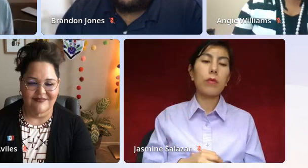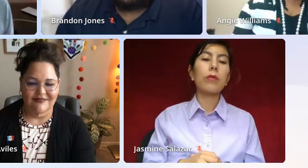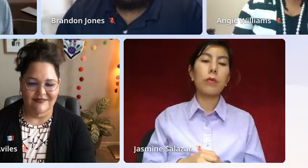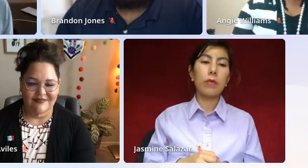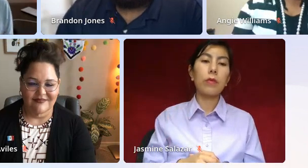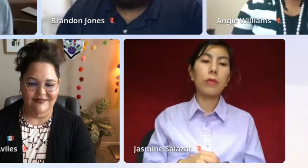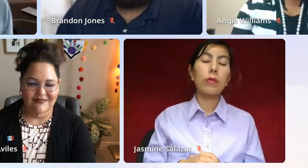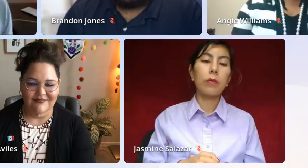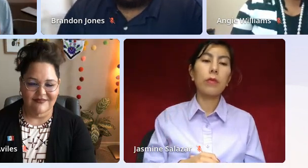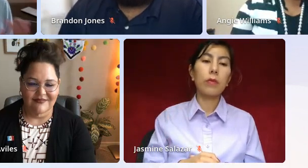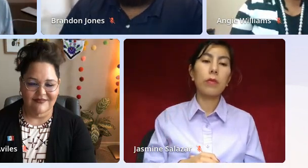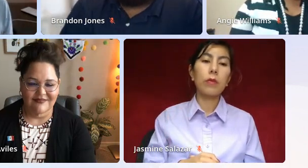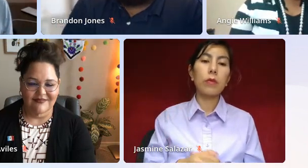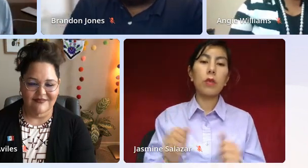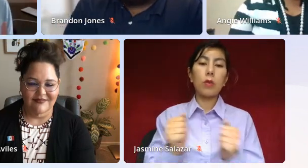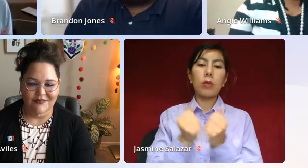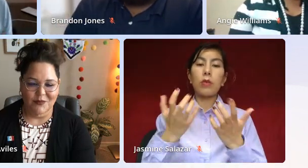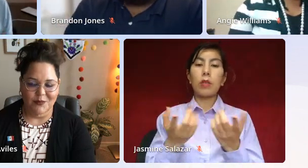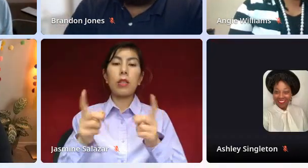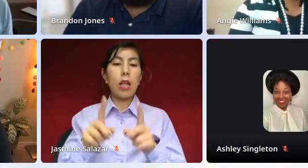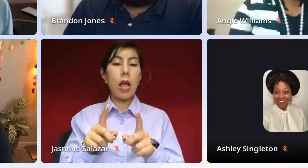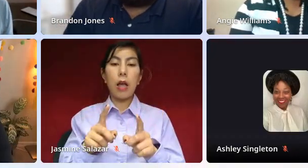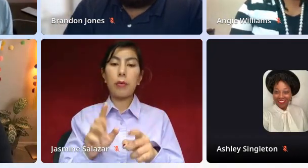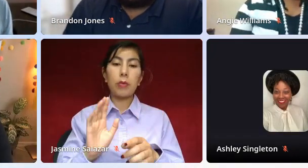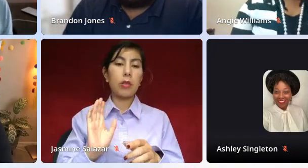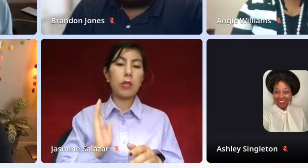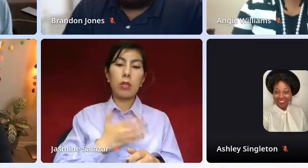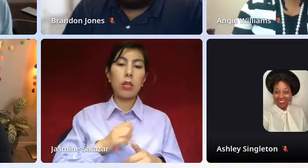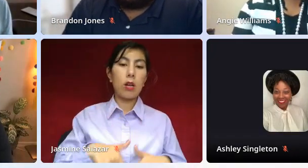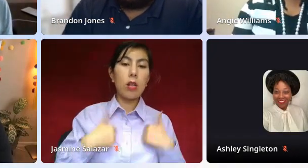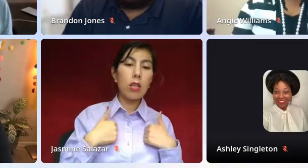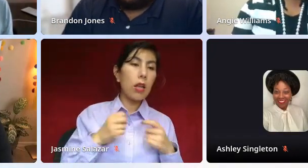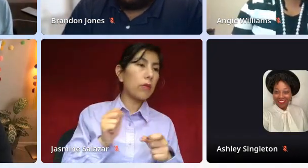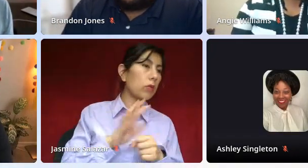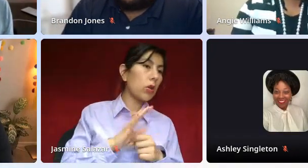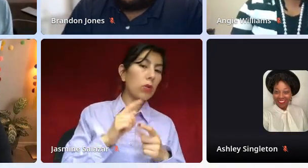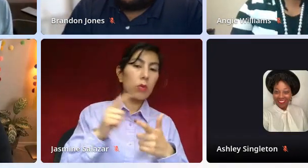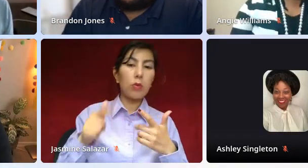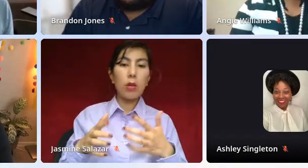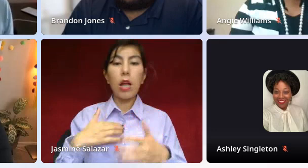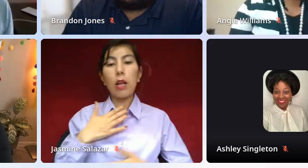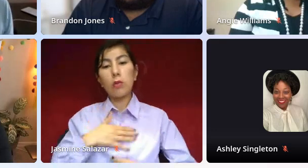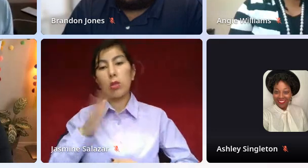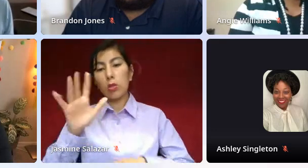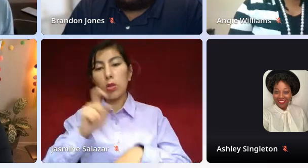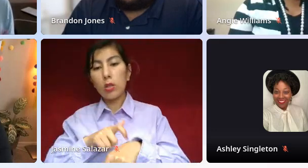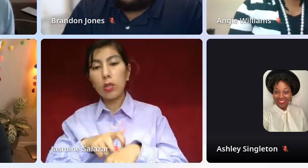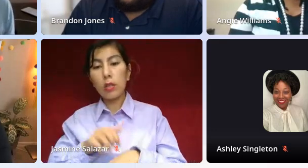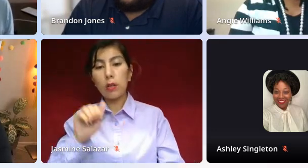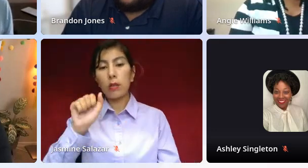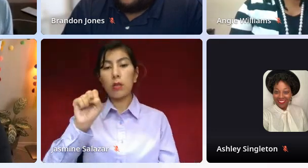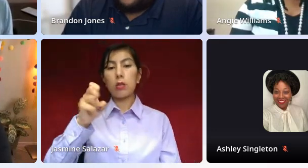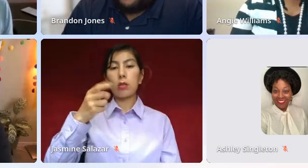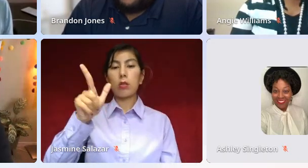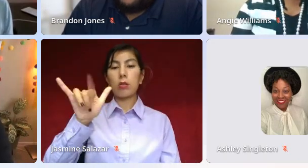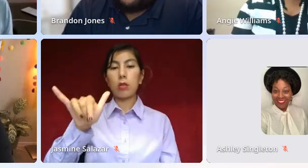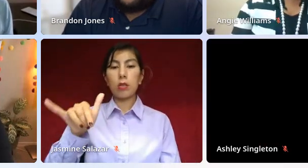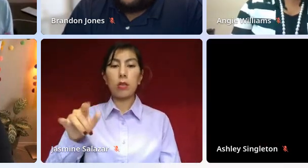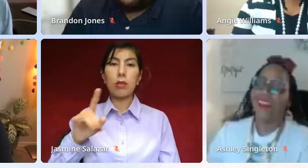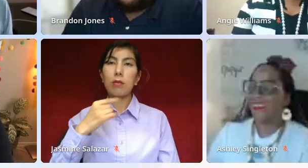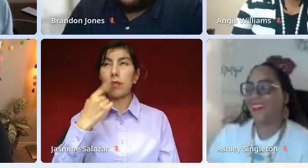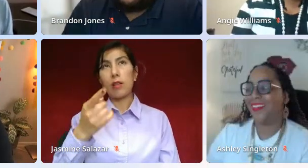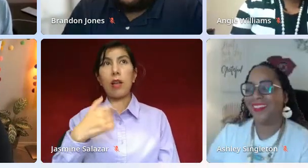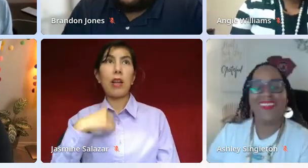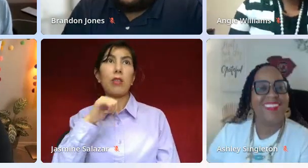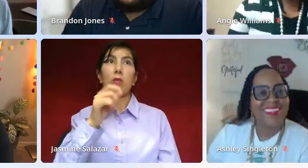less all the things that are happening in all of our lives, I just really appreciate your time. Ashley will tell you I rarely pay attention to anything, but I